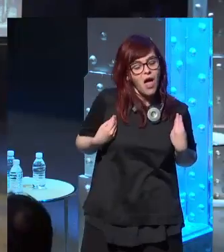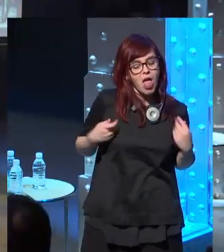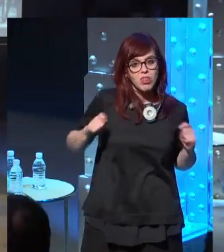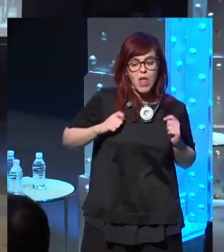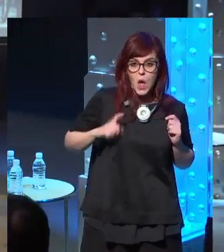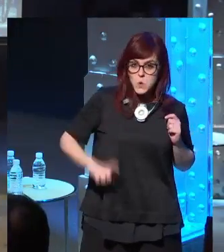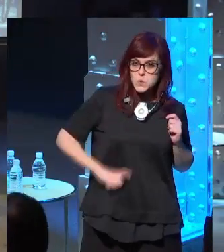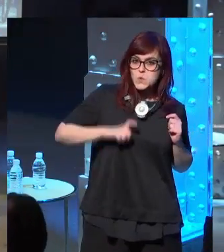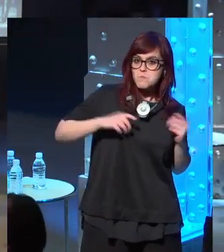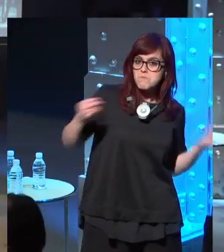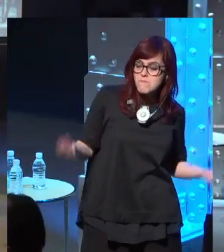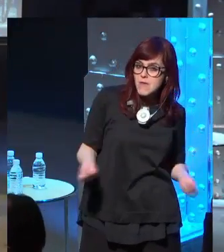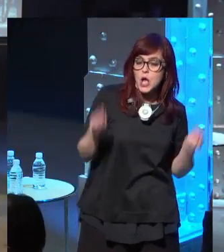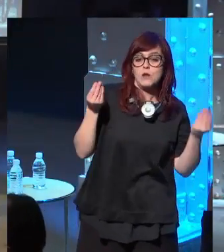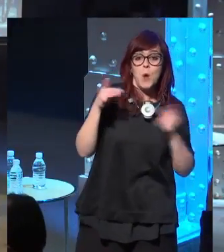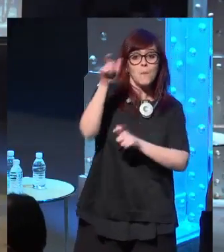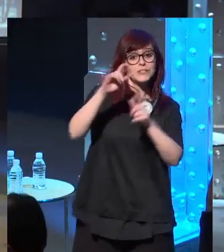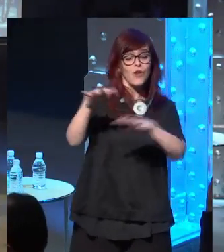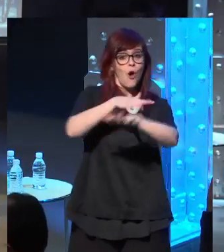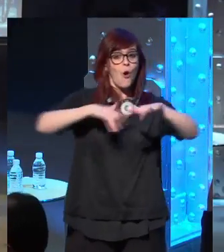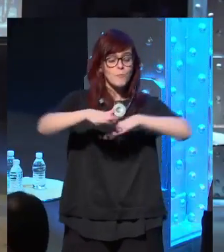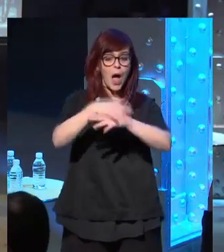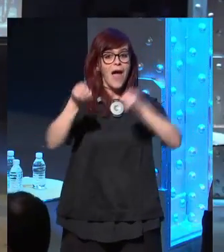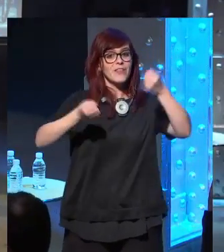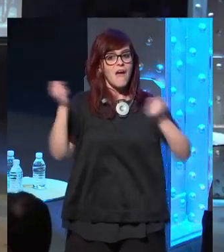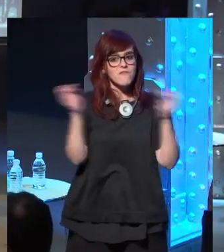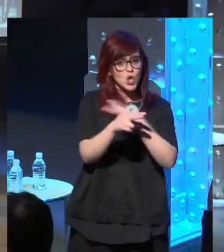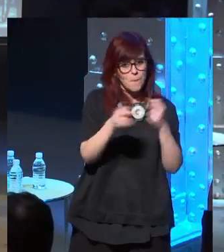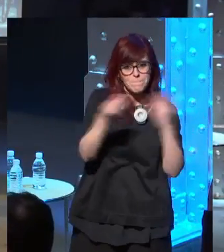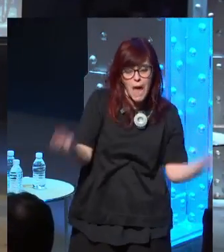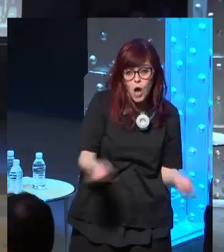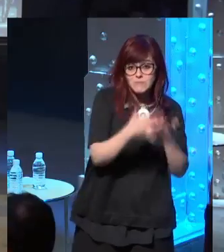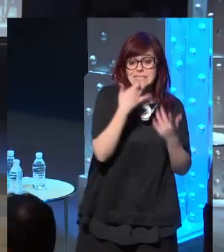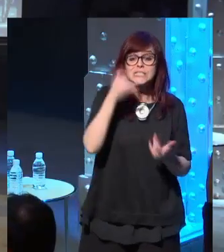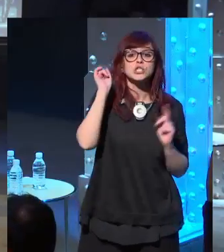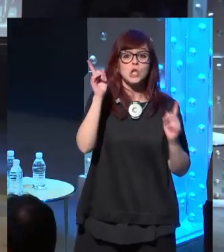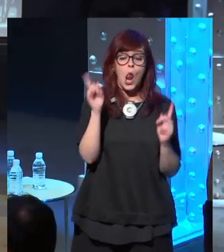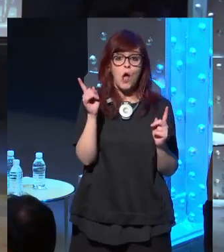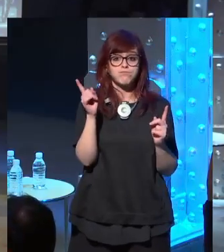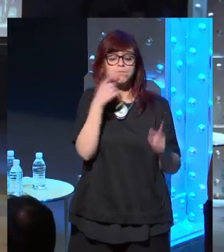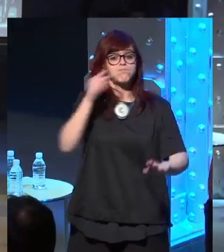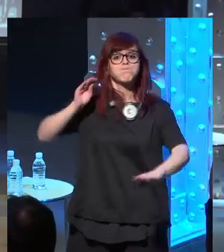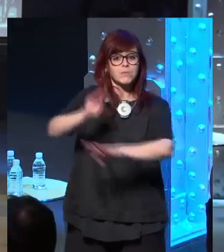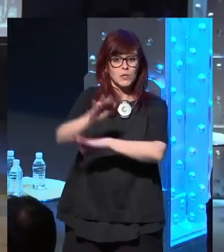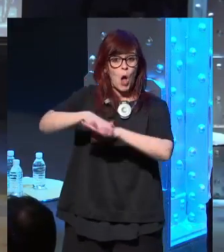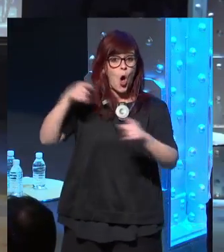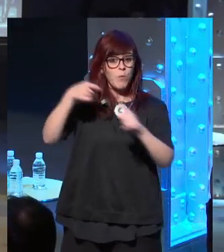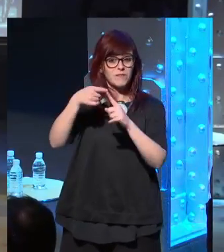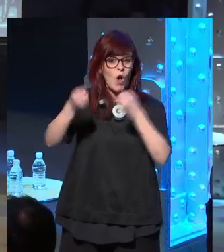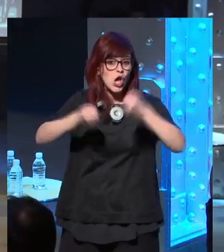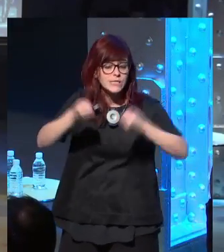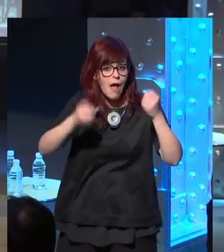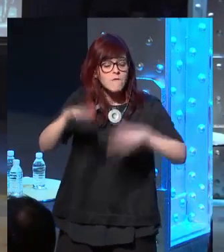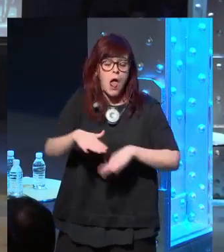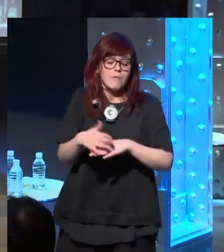people in traffic. Whereas in other cities, if you only invest in infrastructure for cars, you're basically telling people